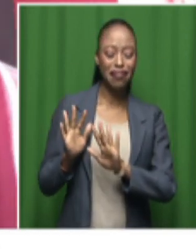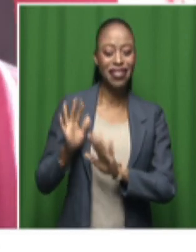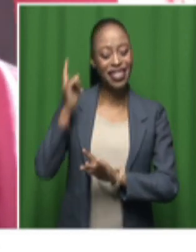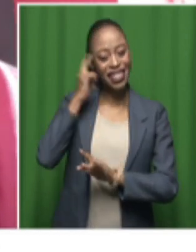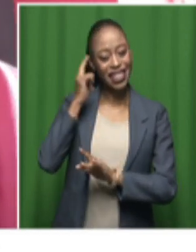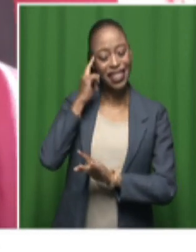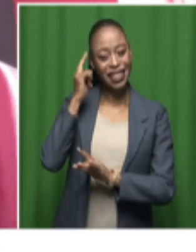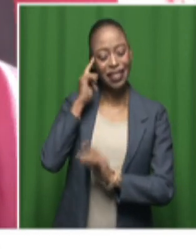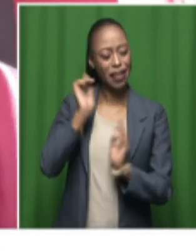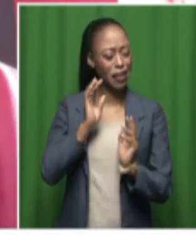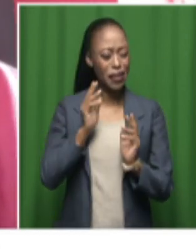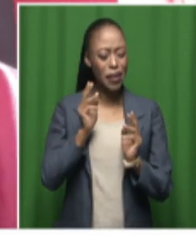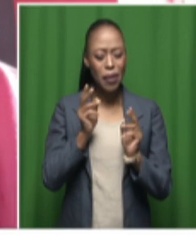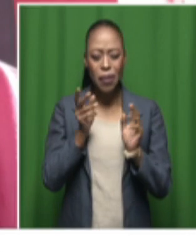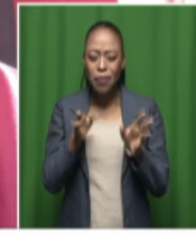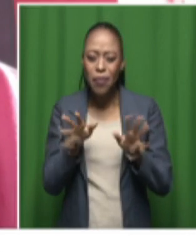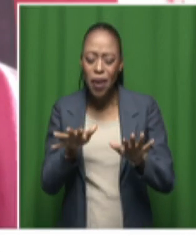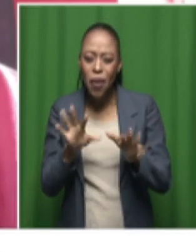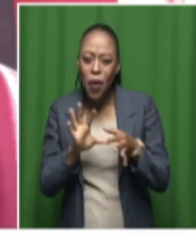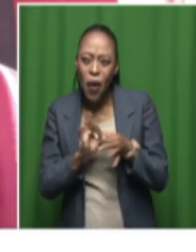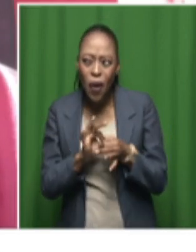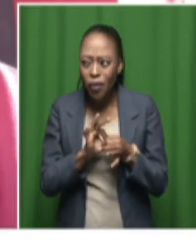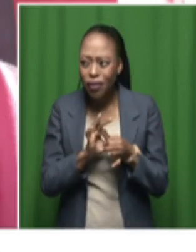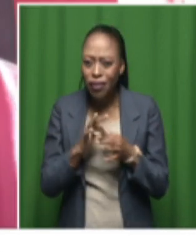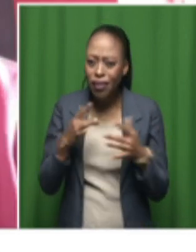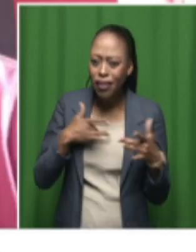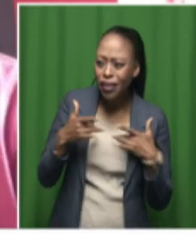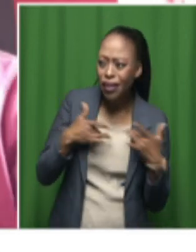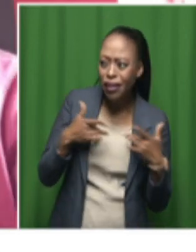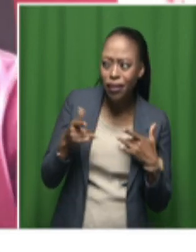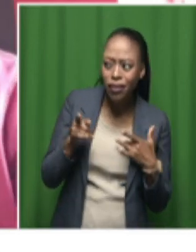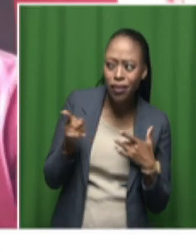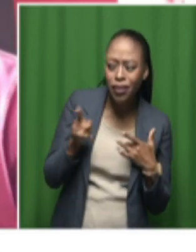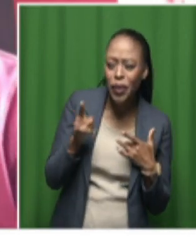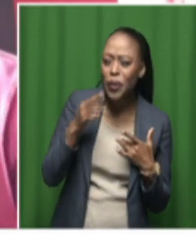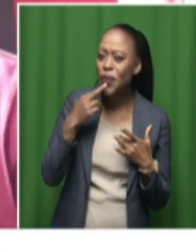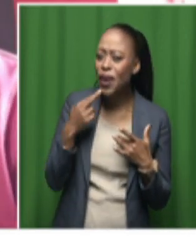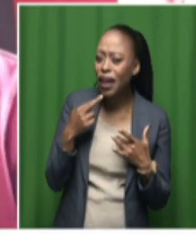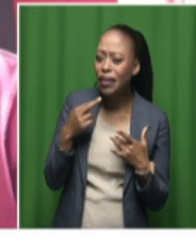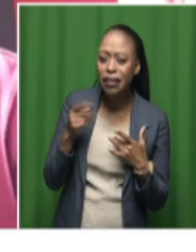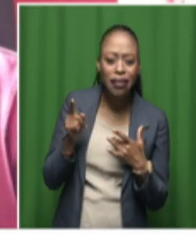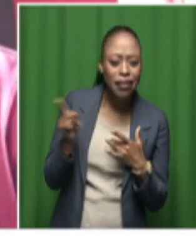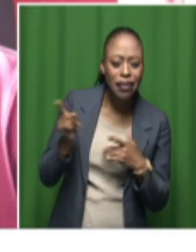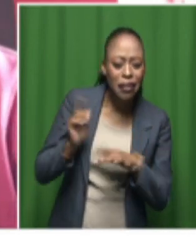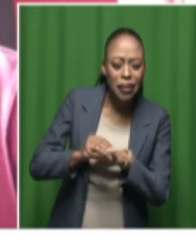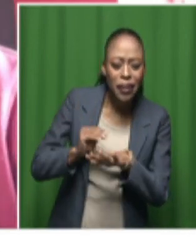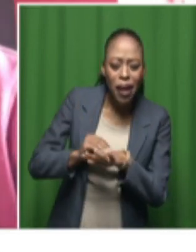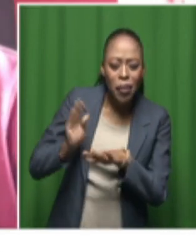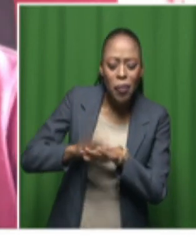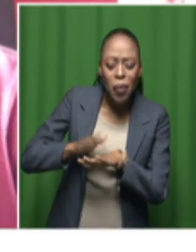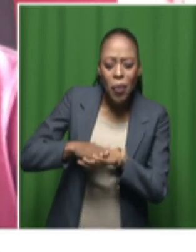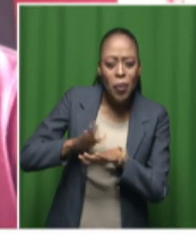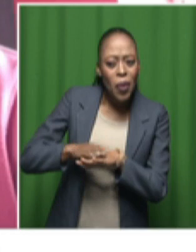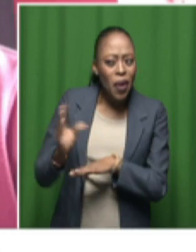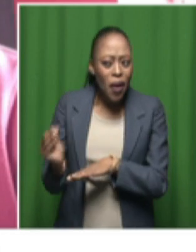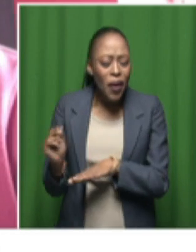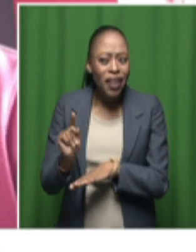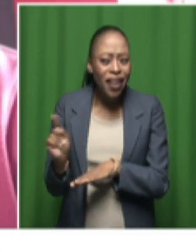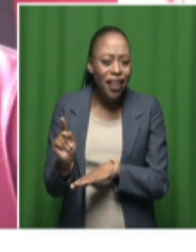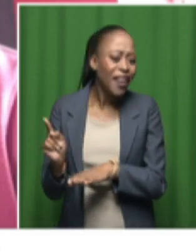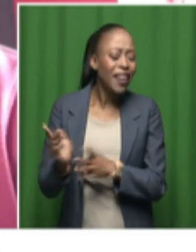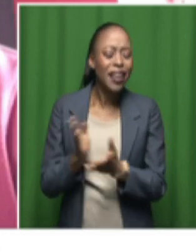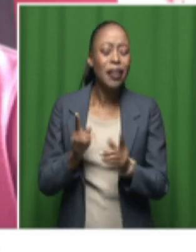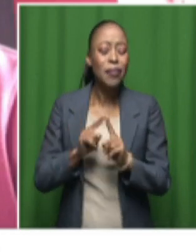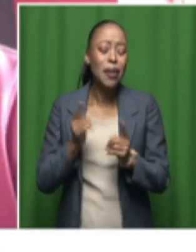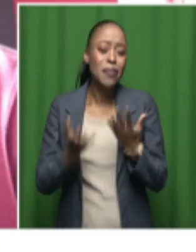think that's got the viewers a bit worried because it looks like we're showing them a red fire. They're in trouble. They're about to burn. But maybe that's